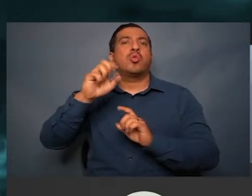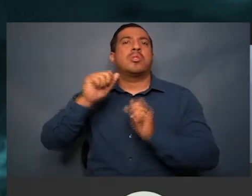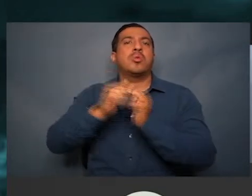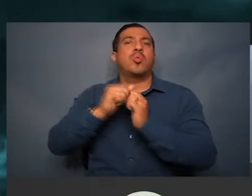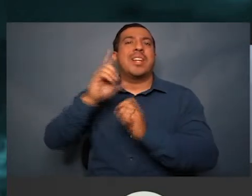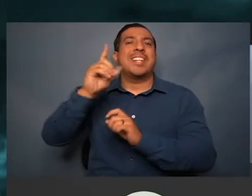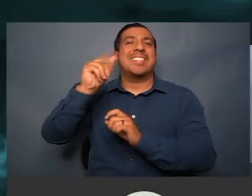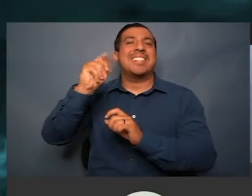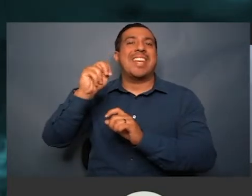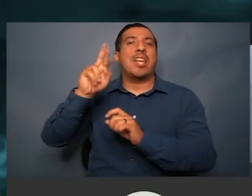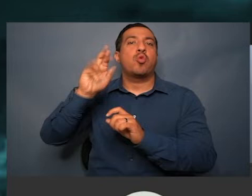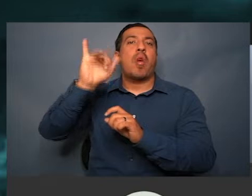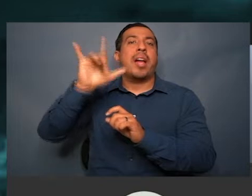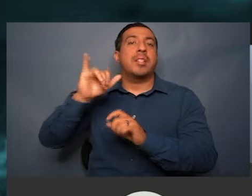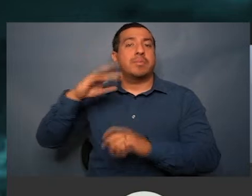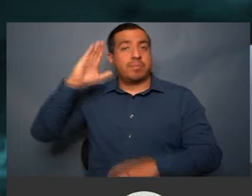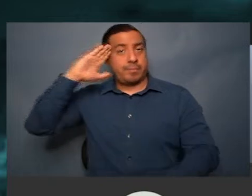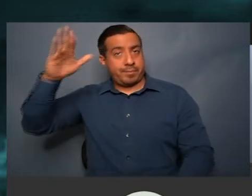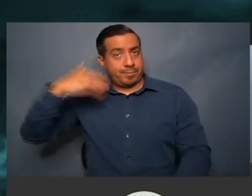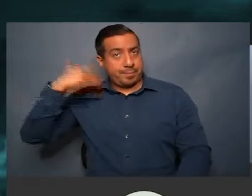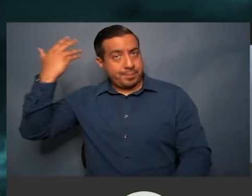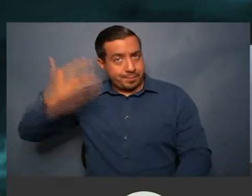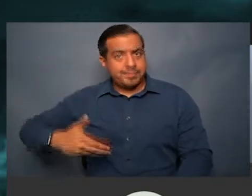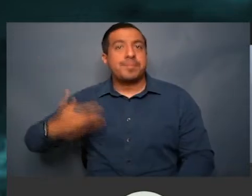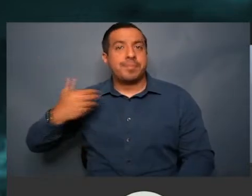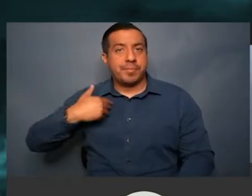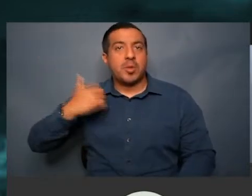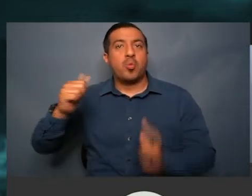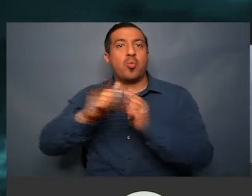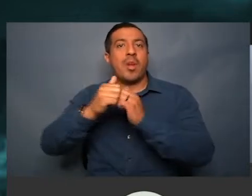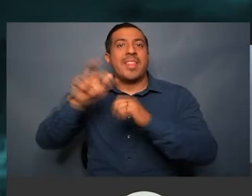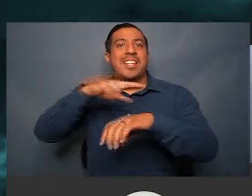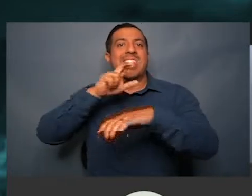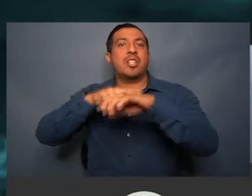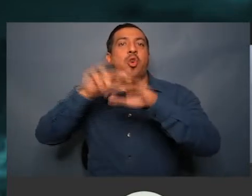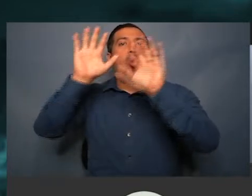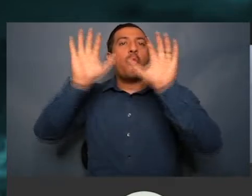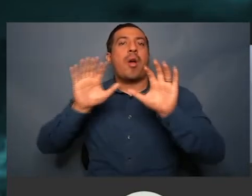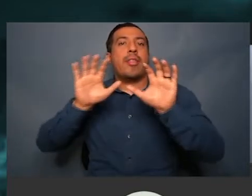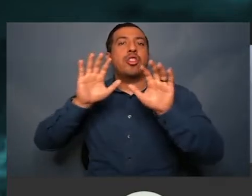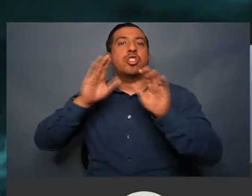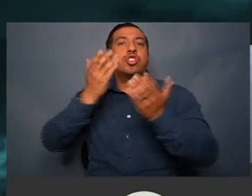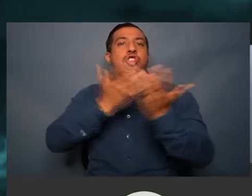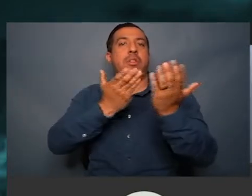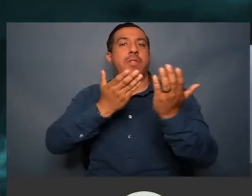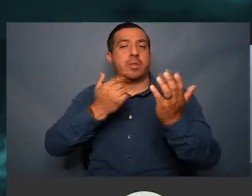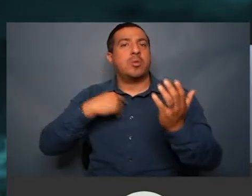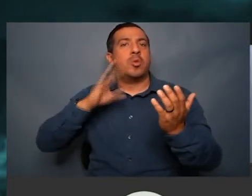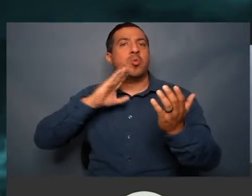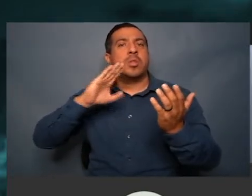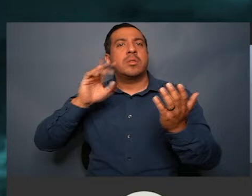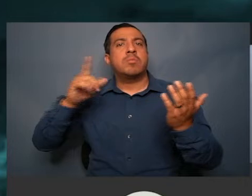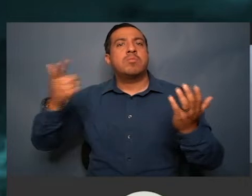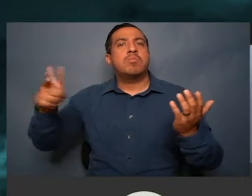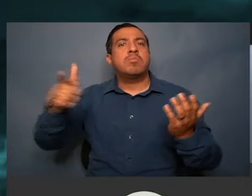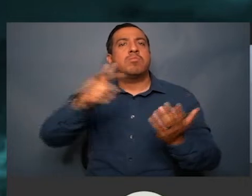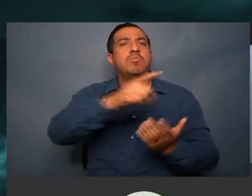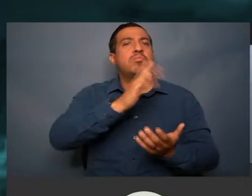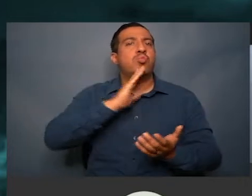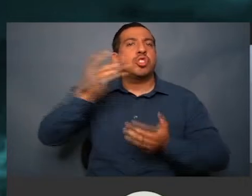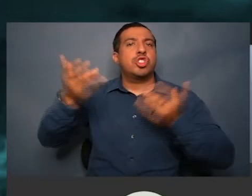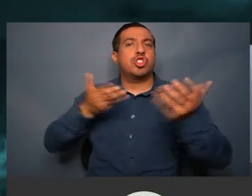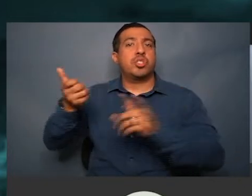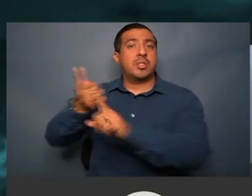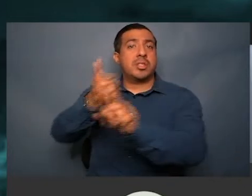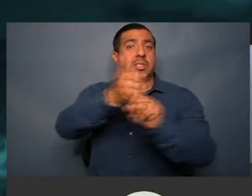Dan. Hi, I'm Dan Riley, also with the National Weather Service, and we're going to go around and have everyone introduce